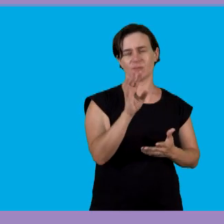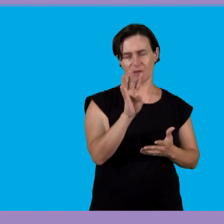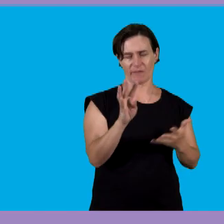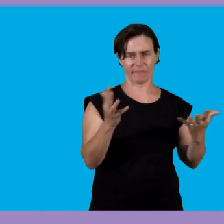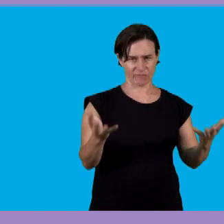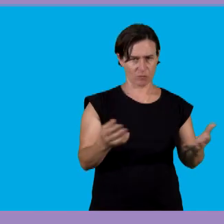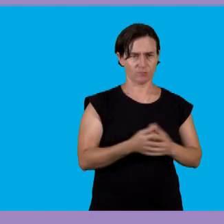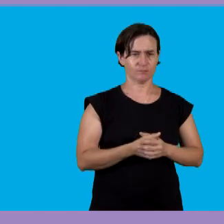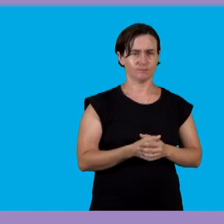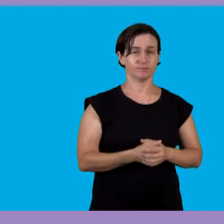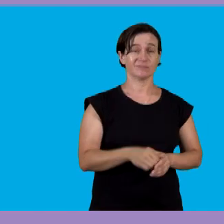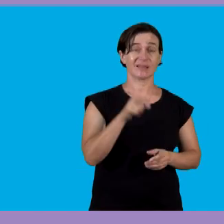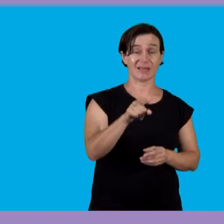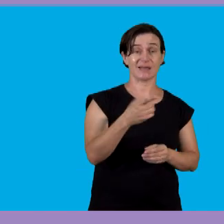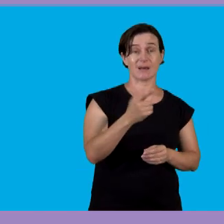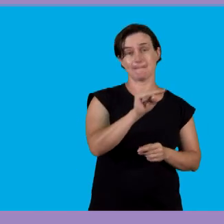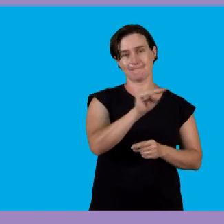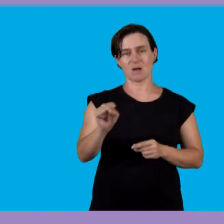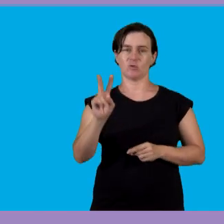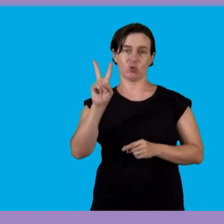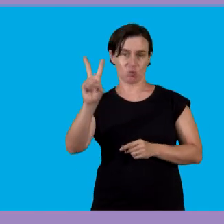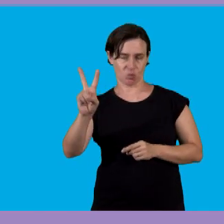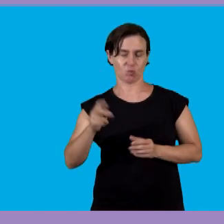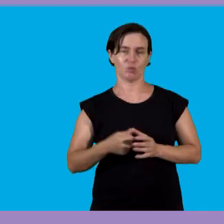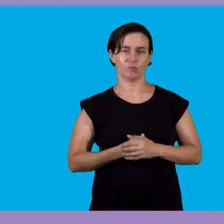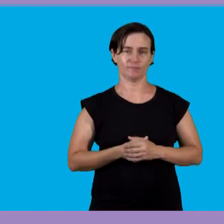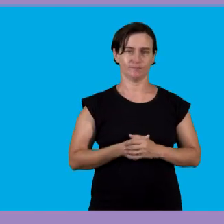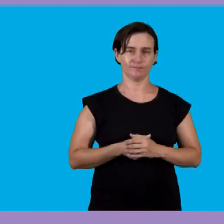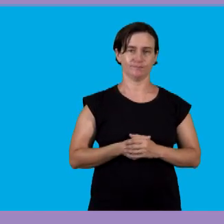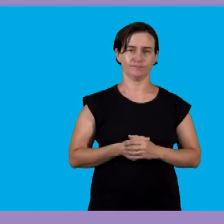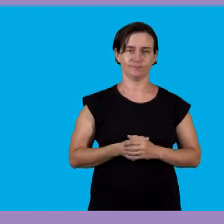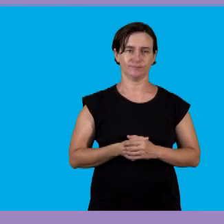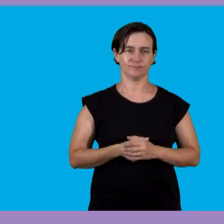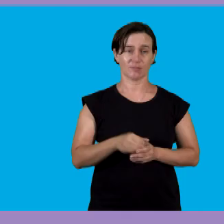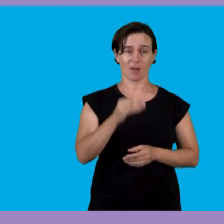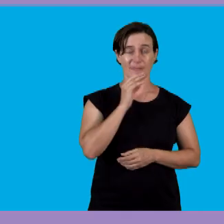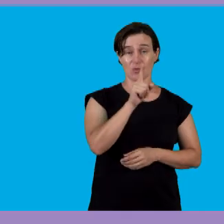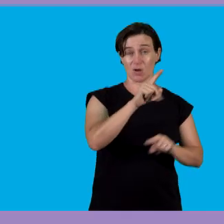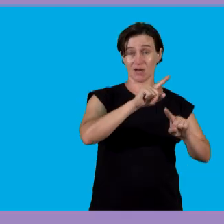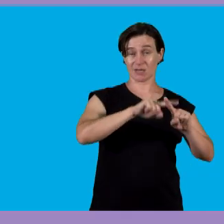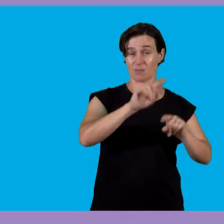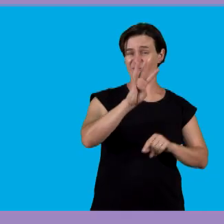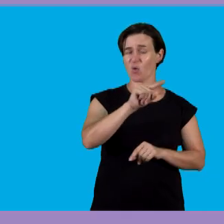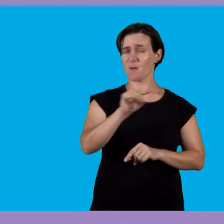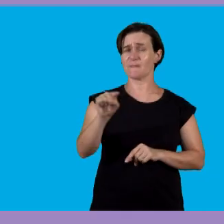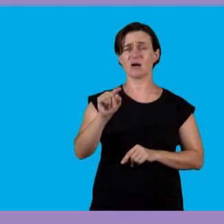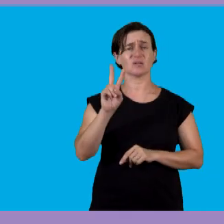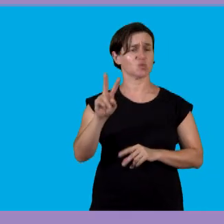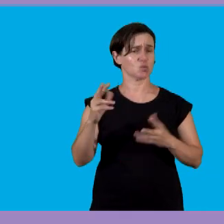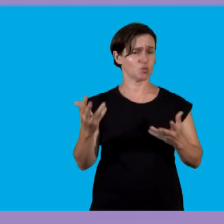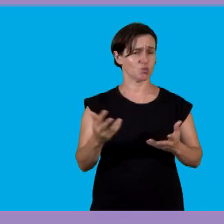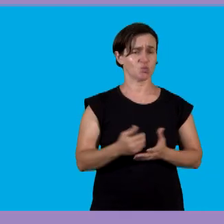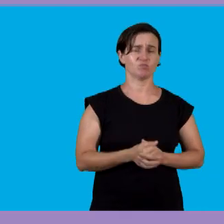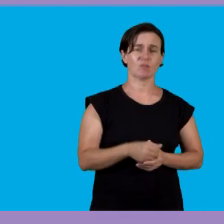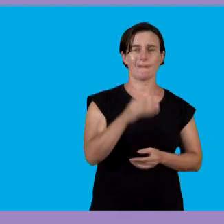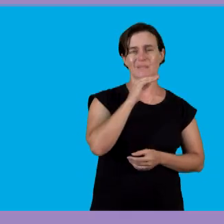And of course, then we are going to subtract 2 from that product. So when we subtract 2 from that product, 1 multiplied by 4 is